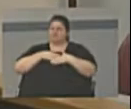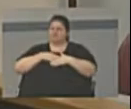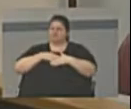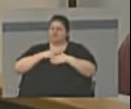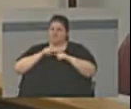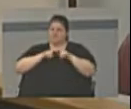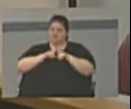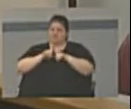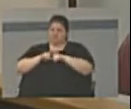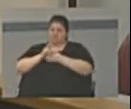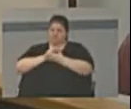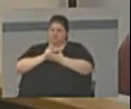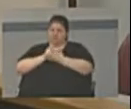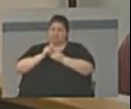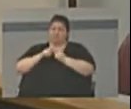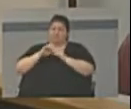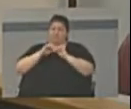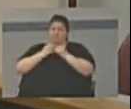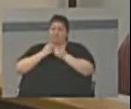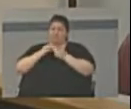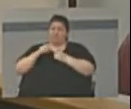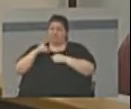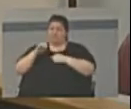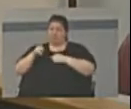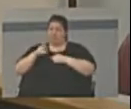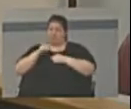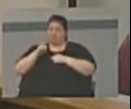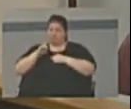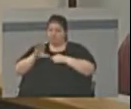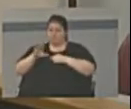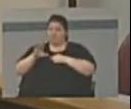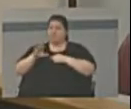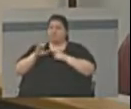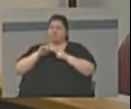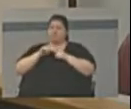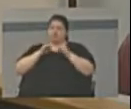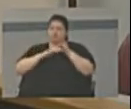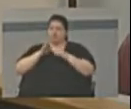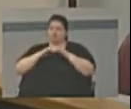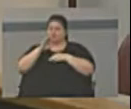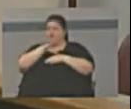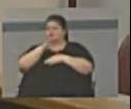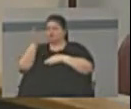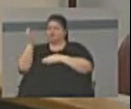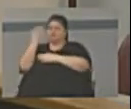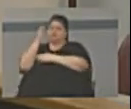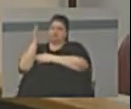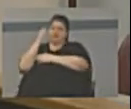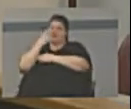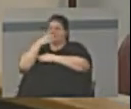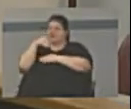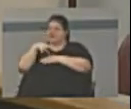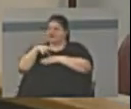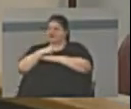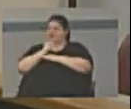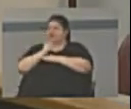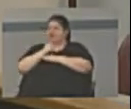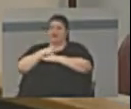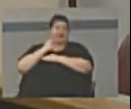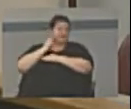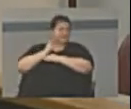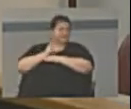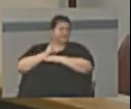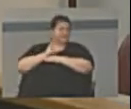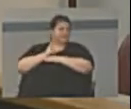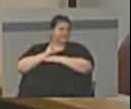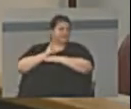Department of Parks and Recreation, of judging the Christmas tree lightings, and I see Mr. Kloon in